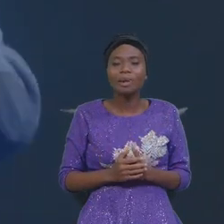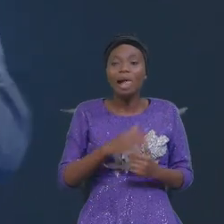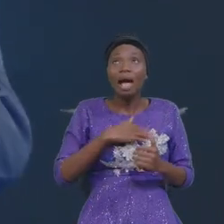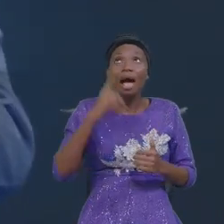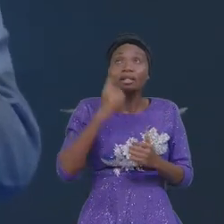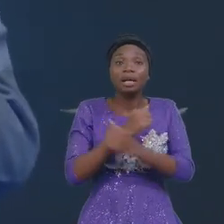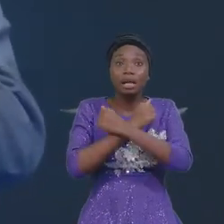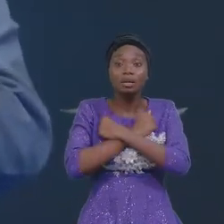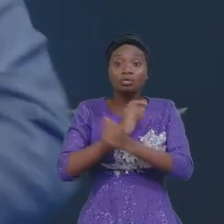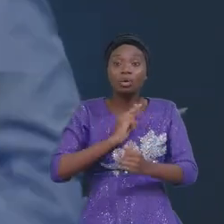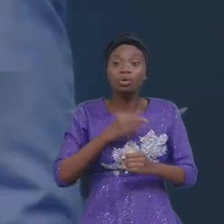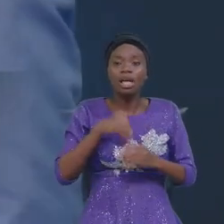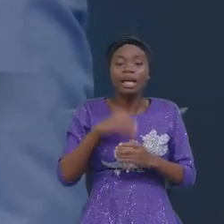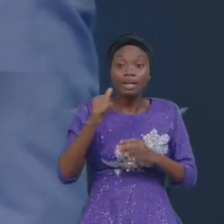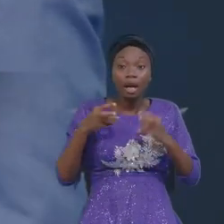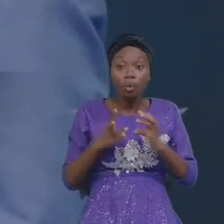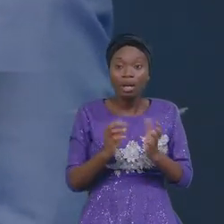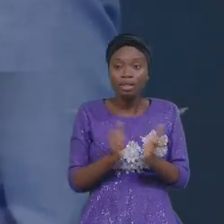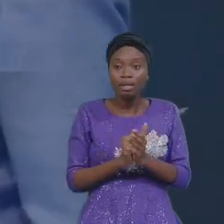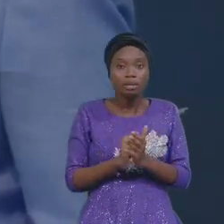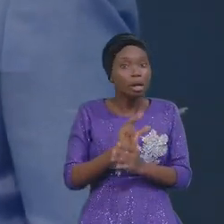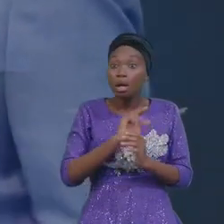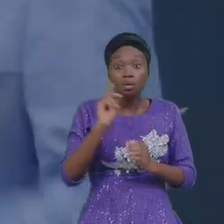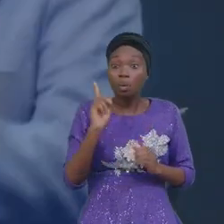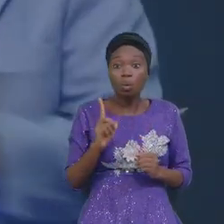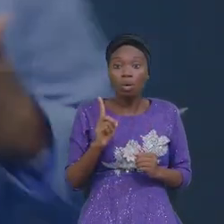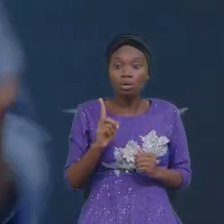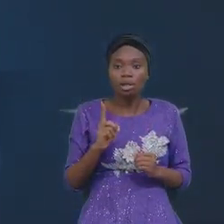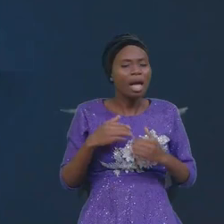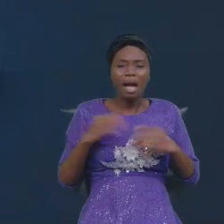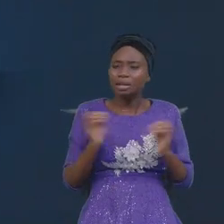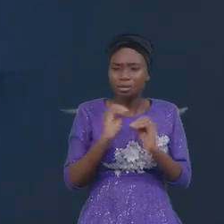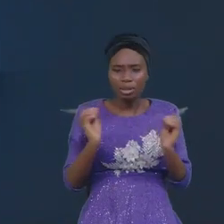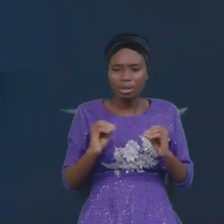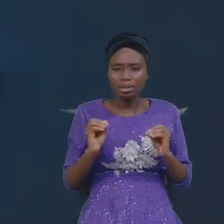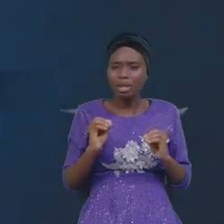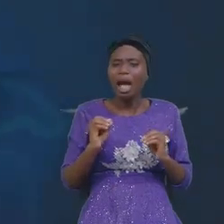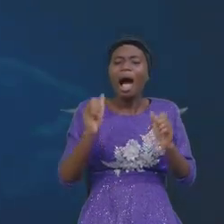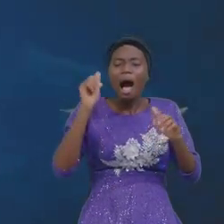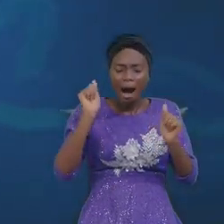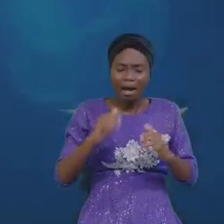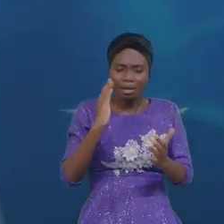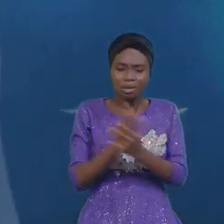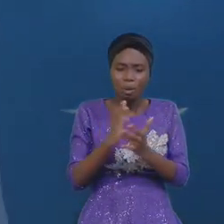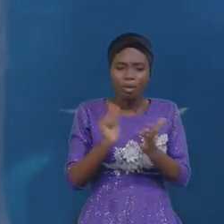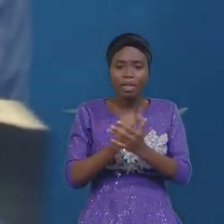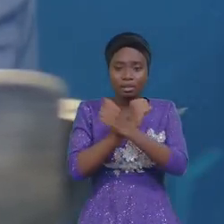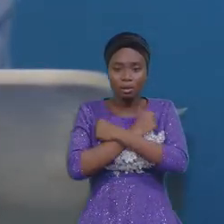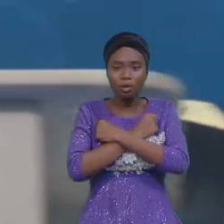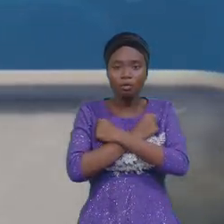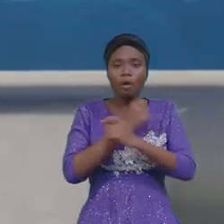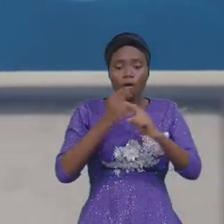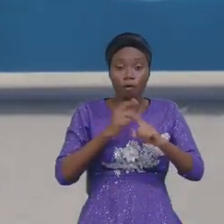in such a way that no one and nothing can stop that love from reaching your life